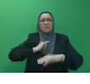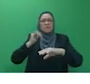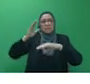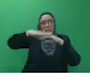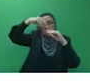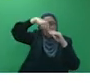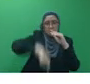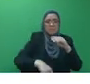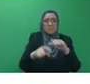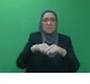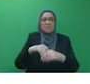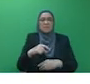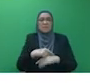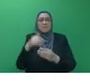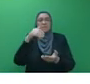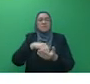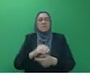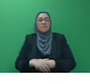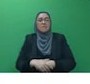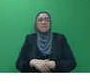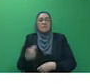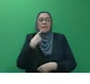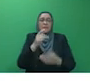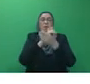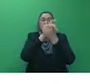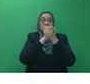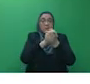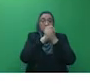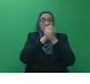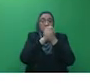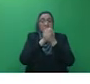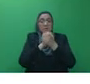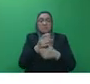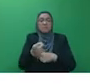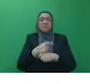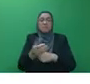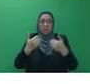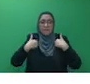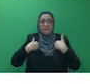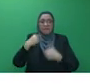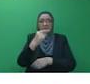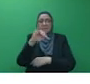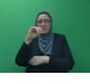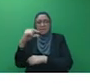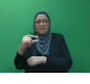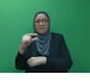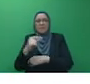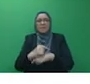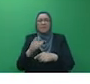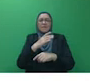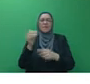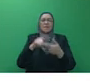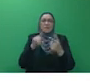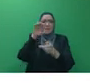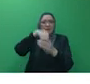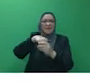question by the way congratulations douglas you have a gig with fly fm or something like that yeah yeah i do morning radio on fly fm